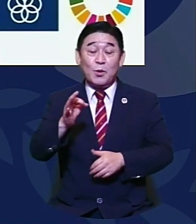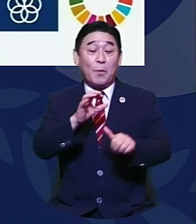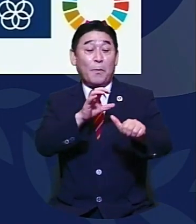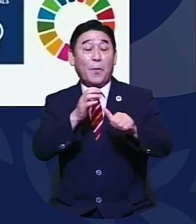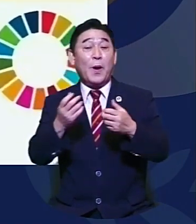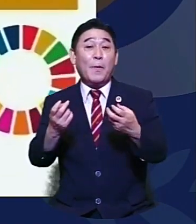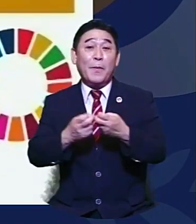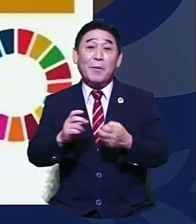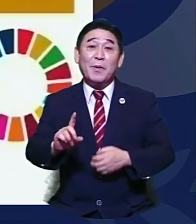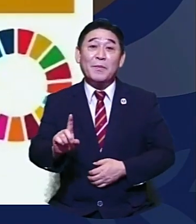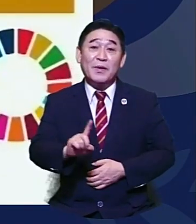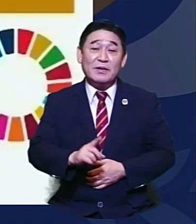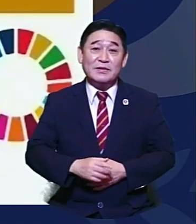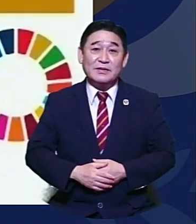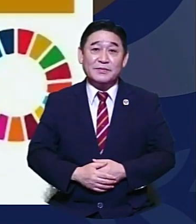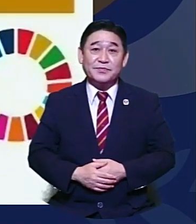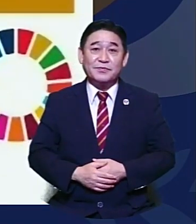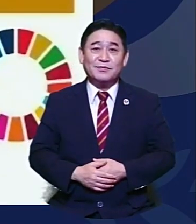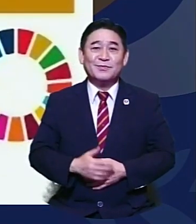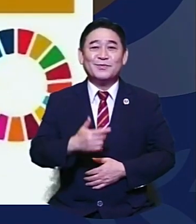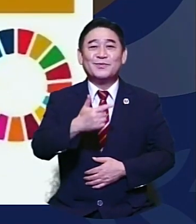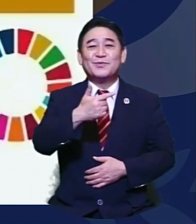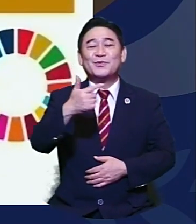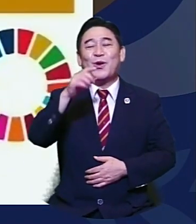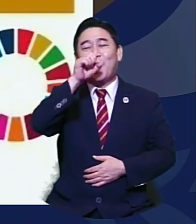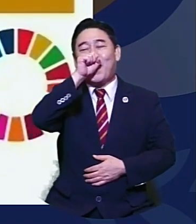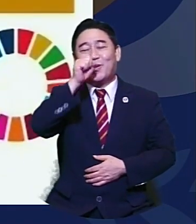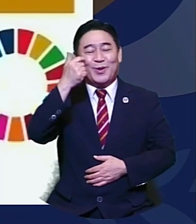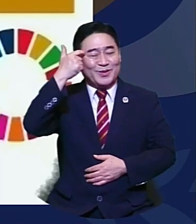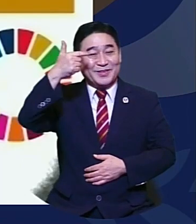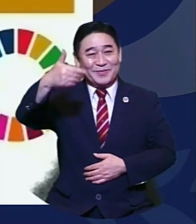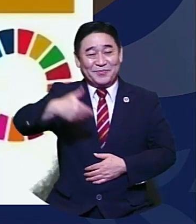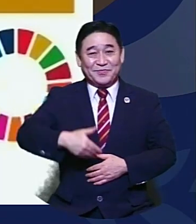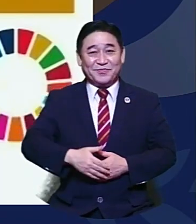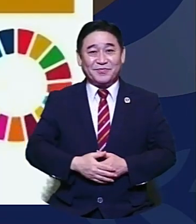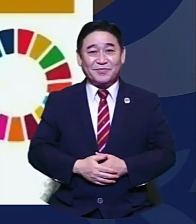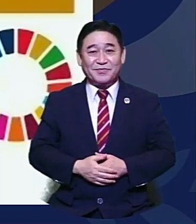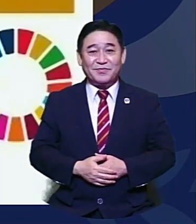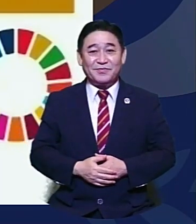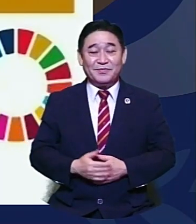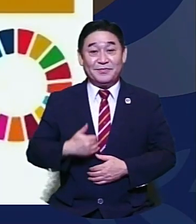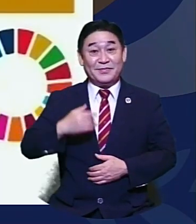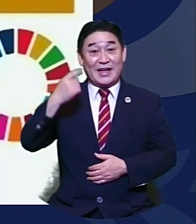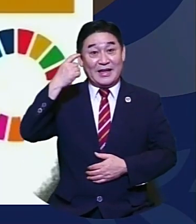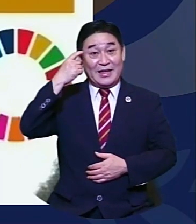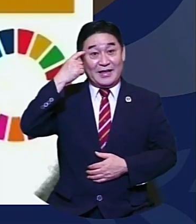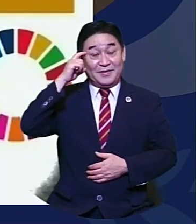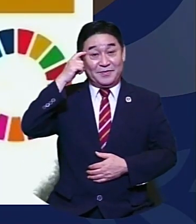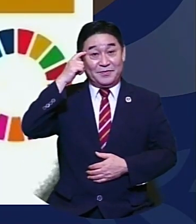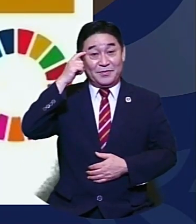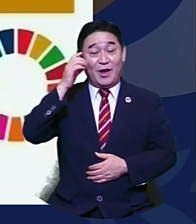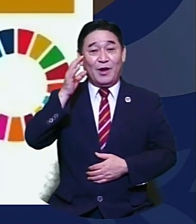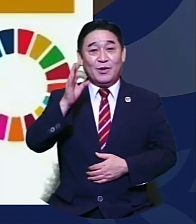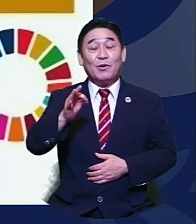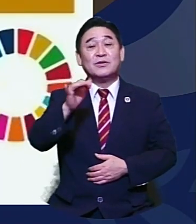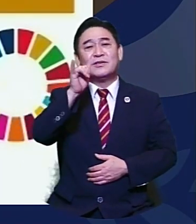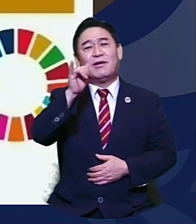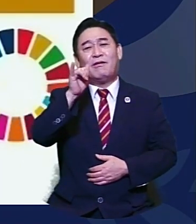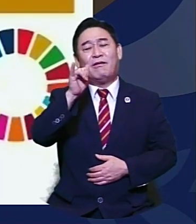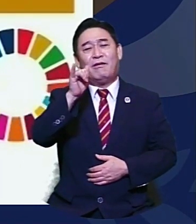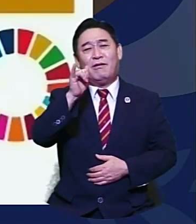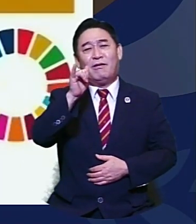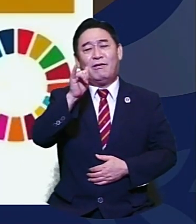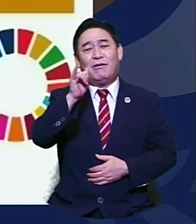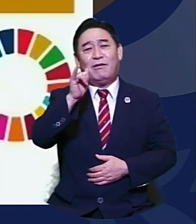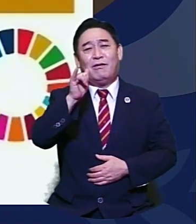And that's a great question. I would say, I think the money's there, but I think we have to get